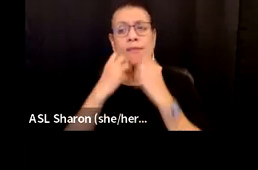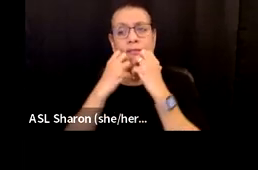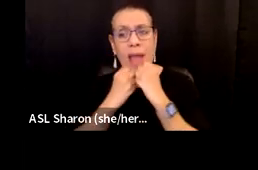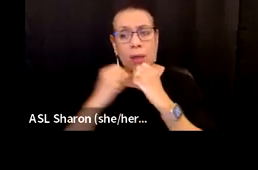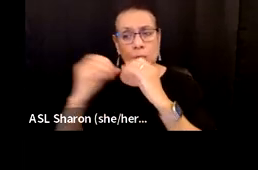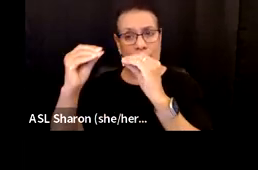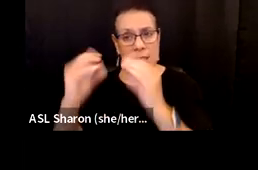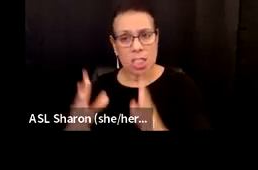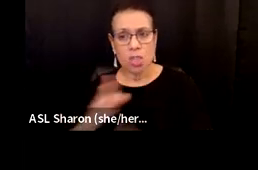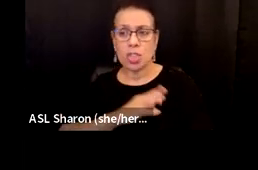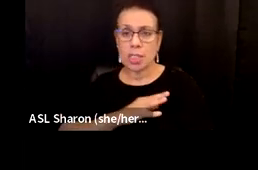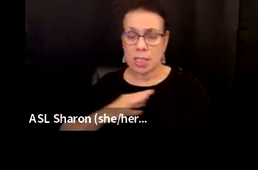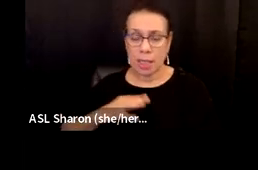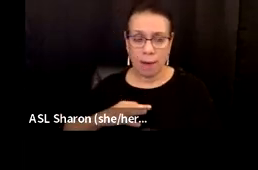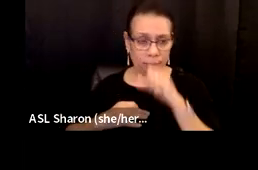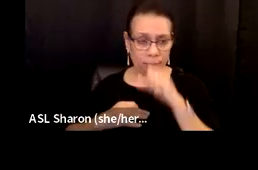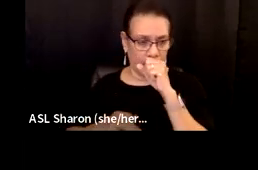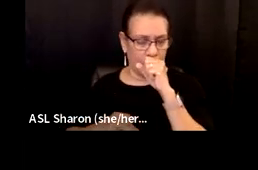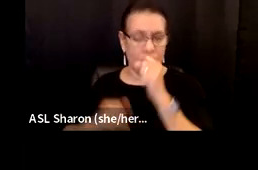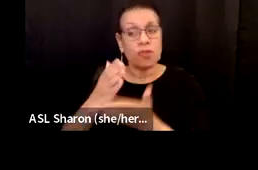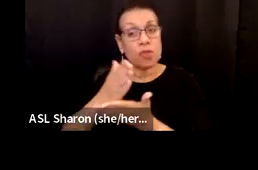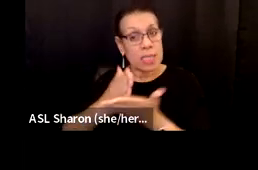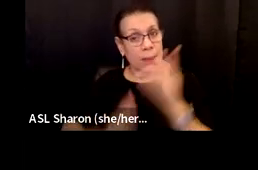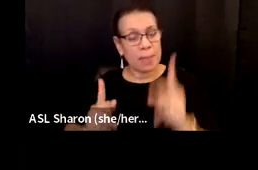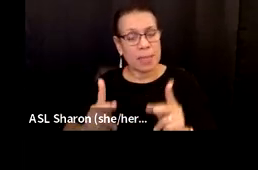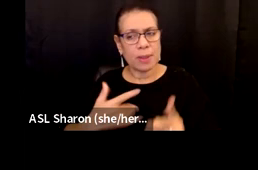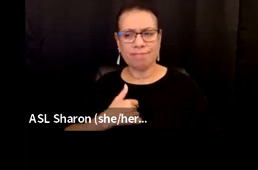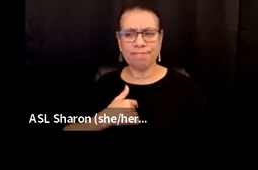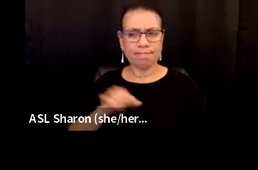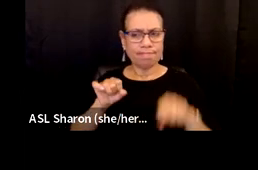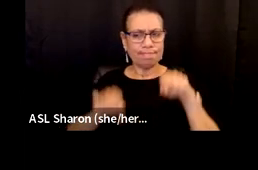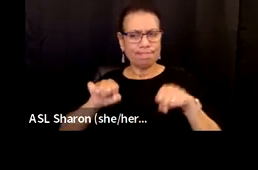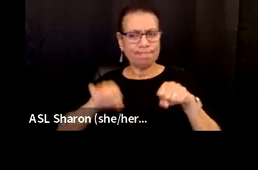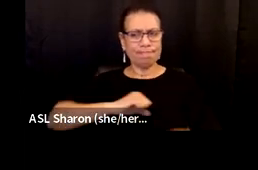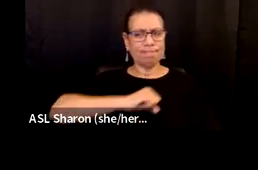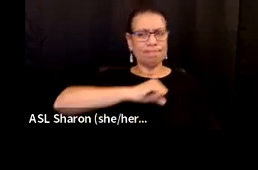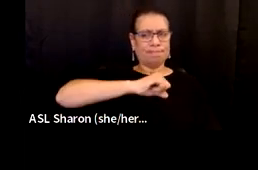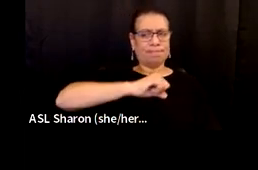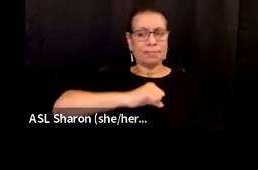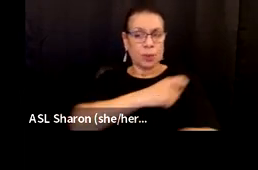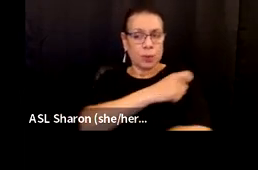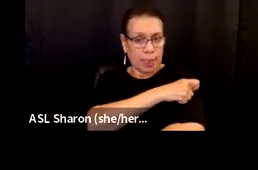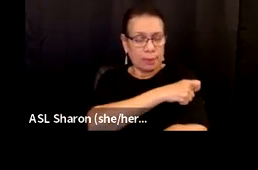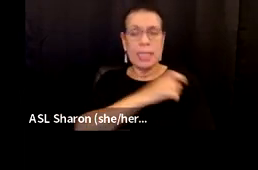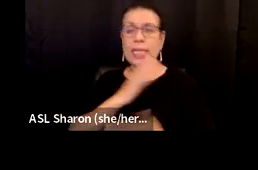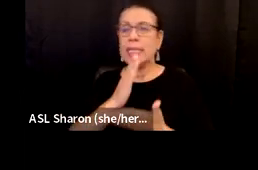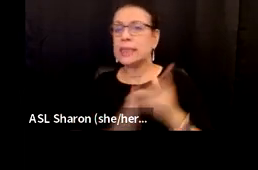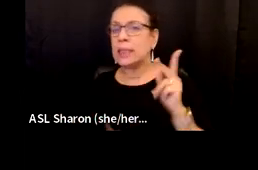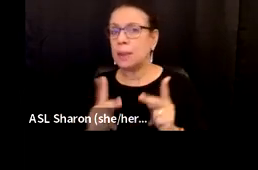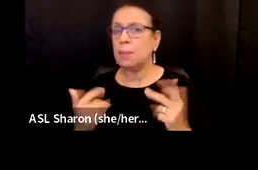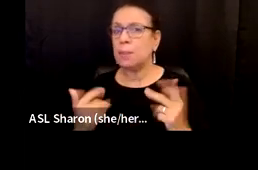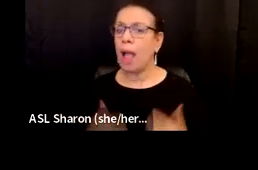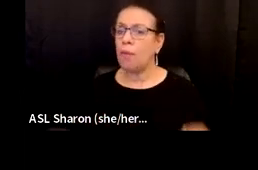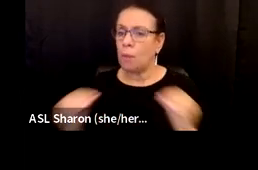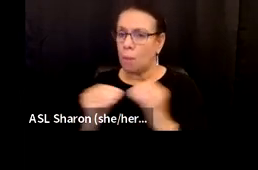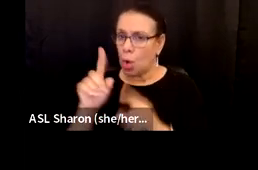recognize that for some there are historical reasons for hesitation and for some who have further questions